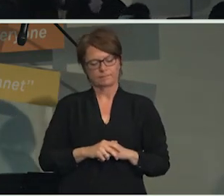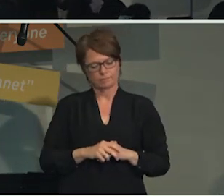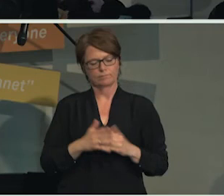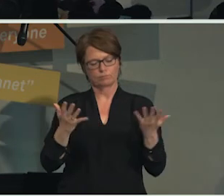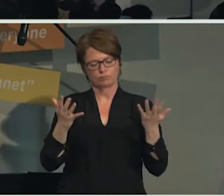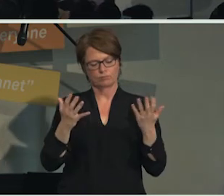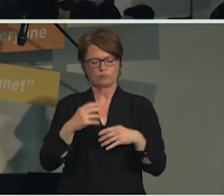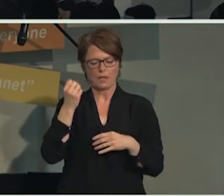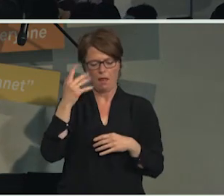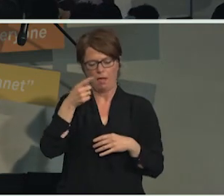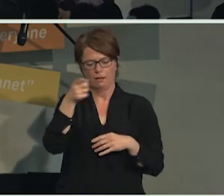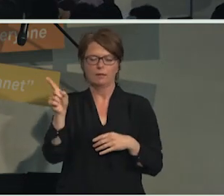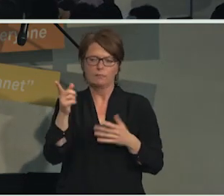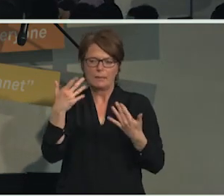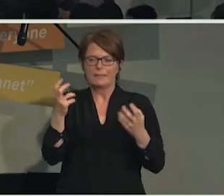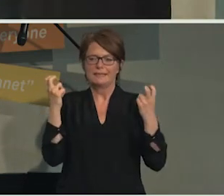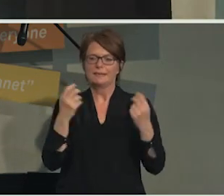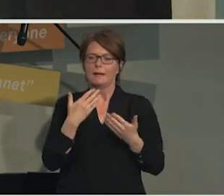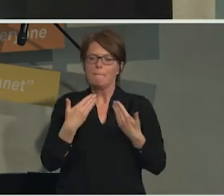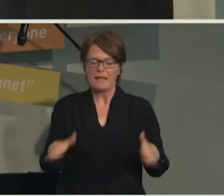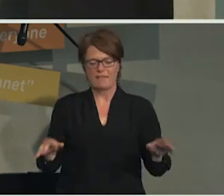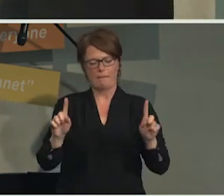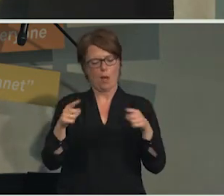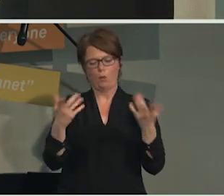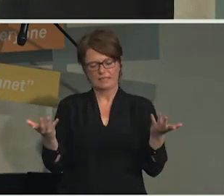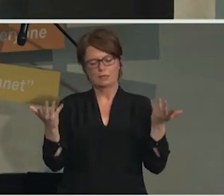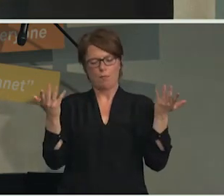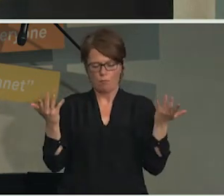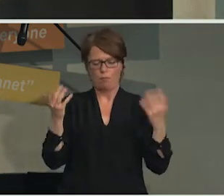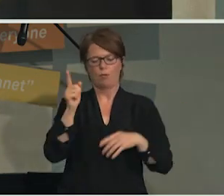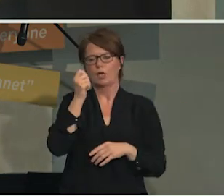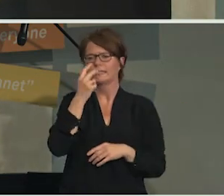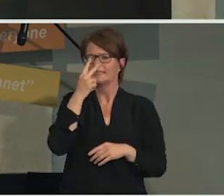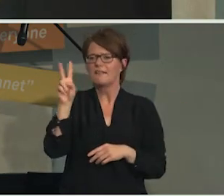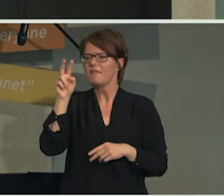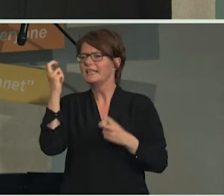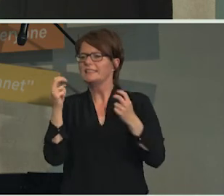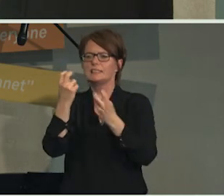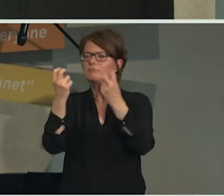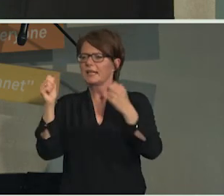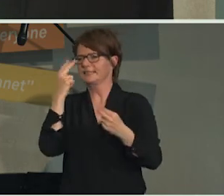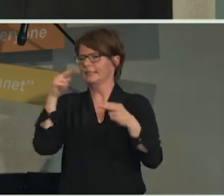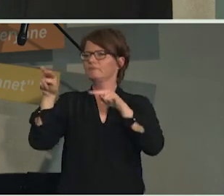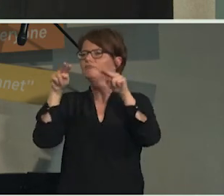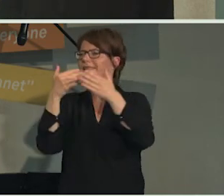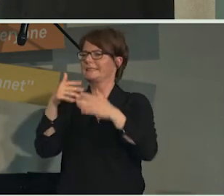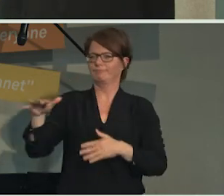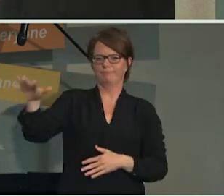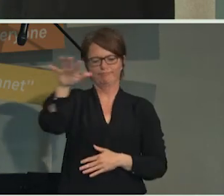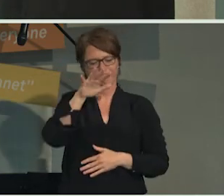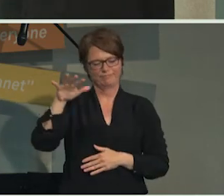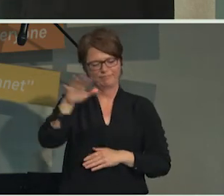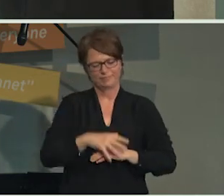To overcome intersectional discrimination is not a humanitarian add-on. We